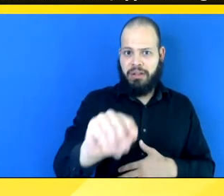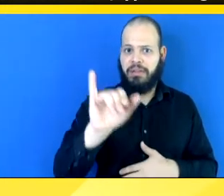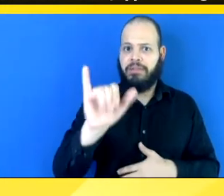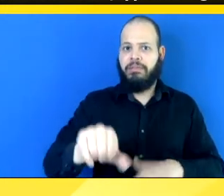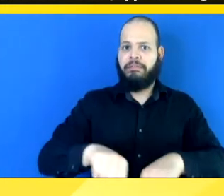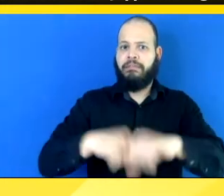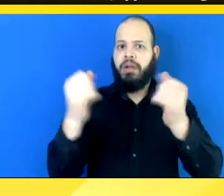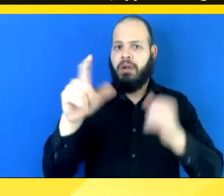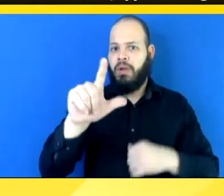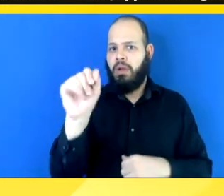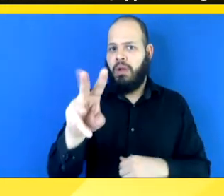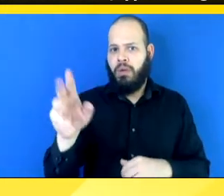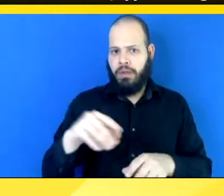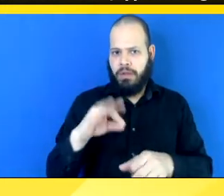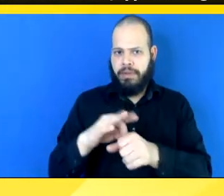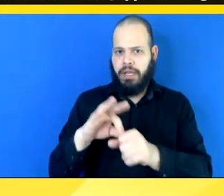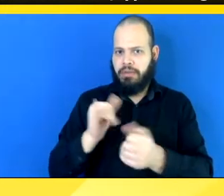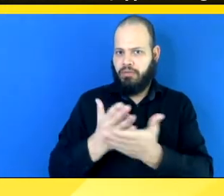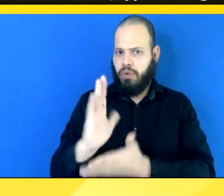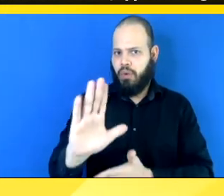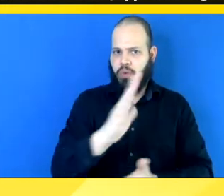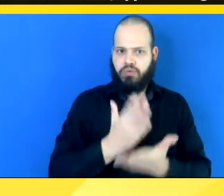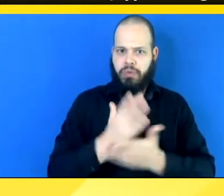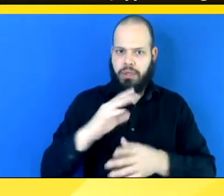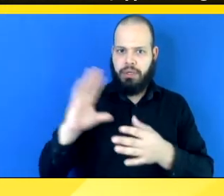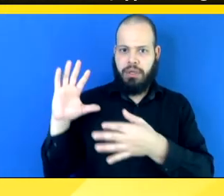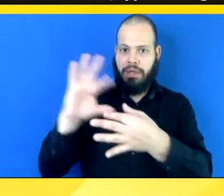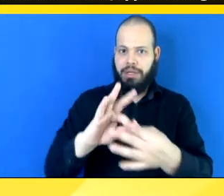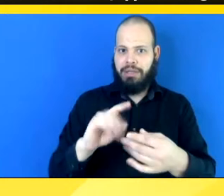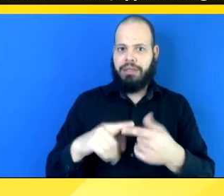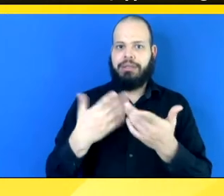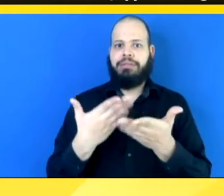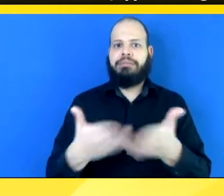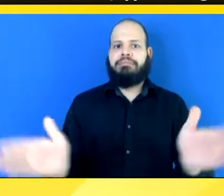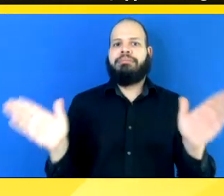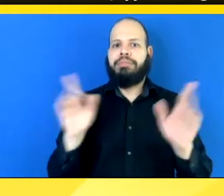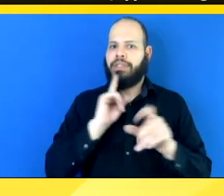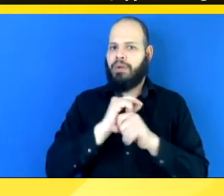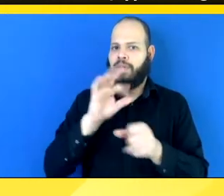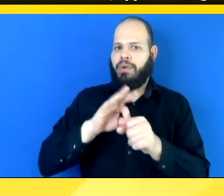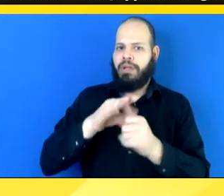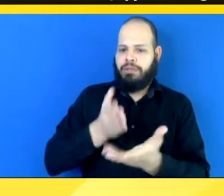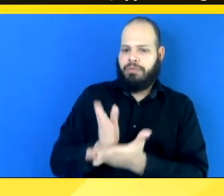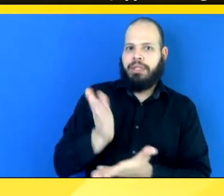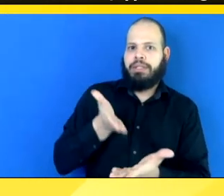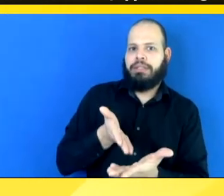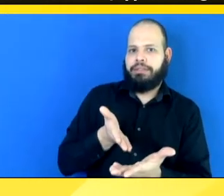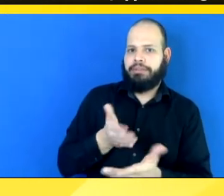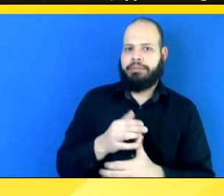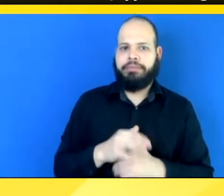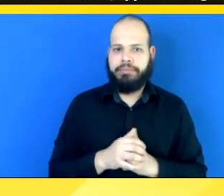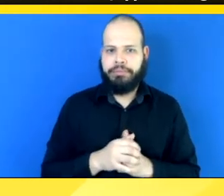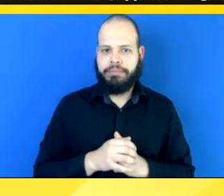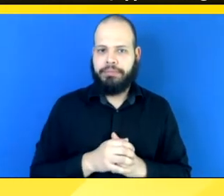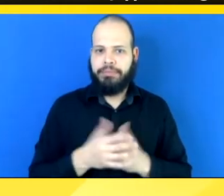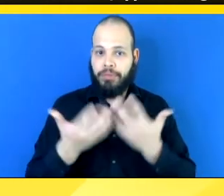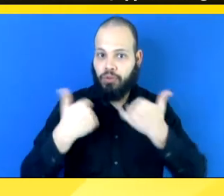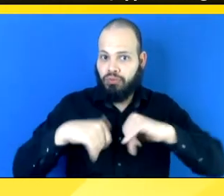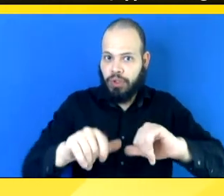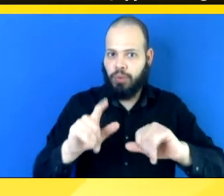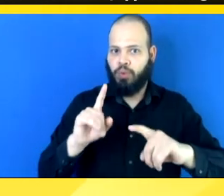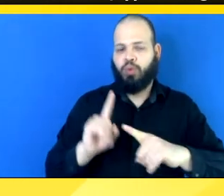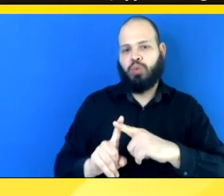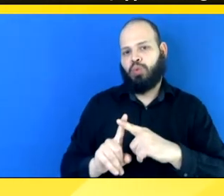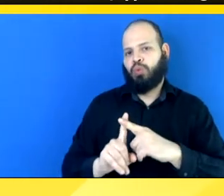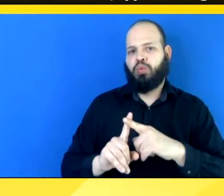issue in this country right now and all of the efforts to suppress the vote. But you're standing up and you're calling BS on them and you're